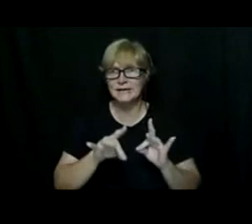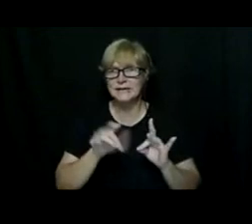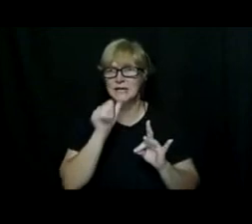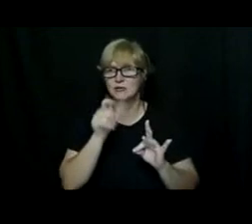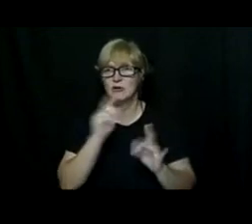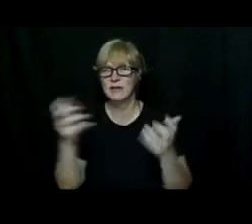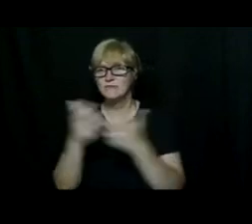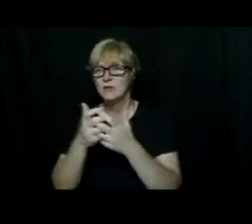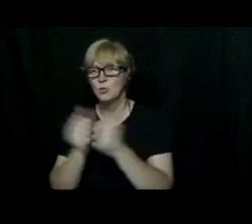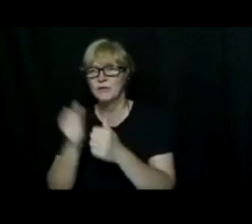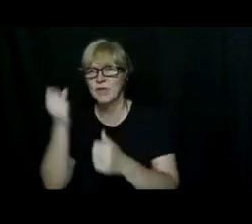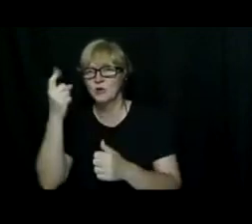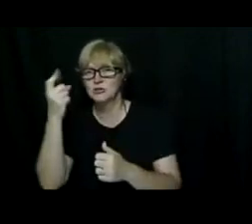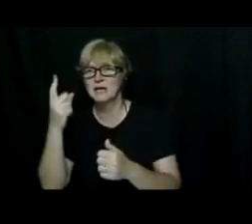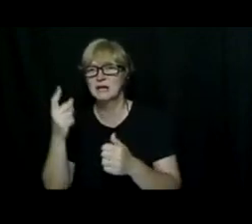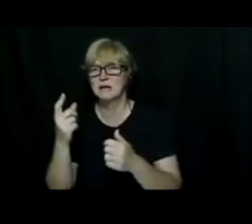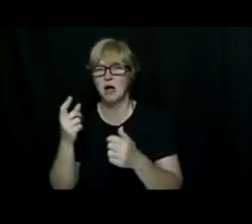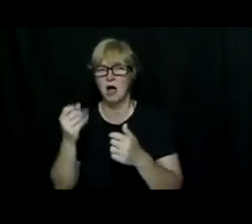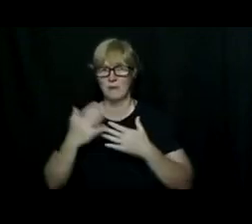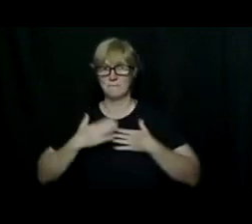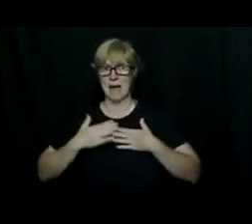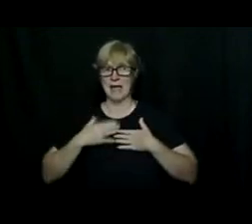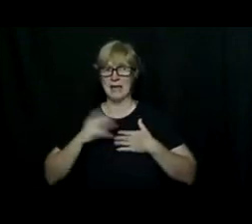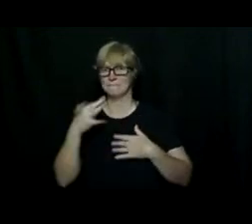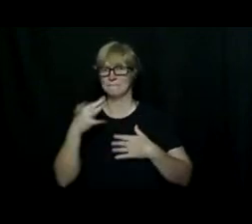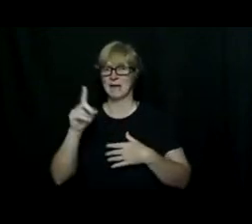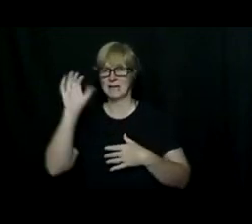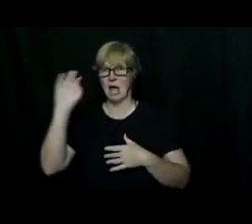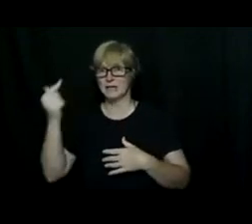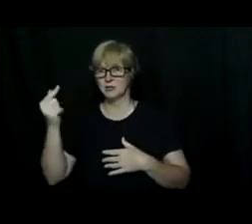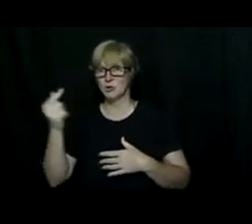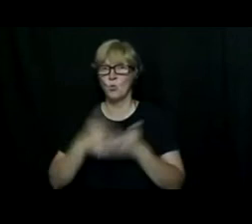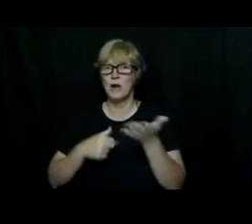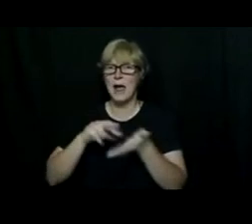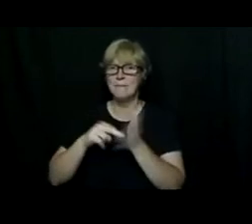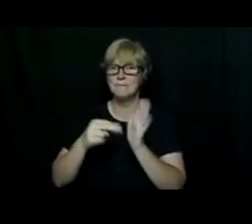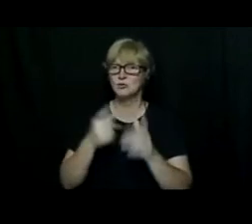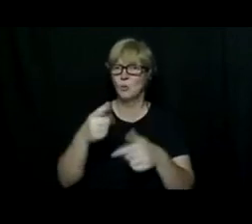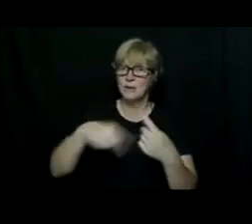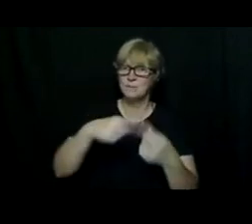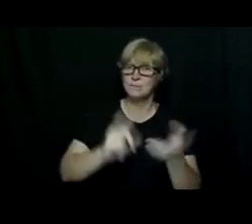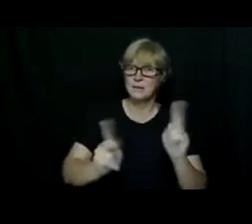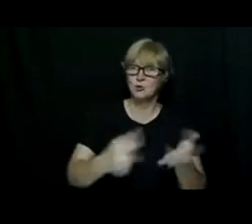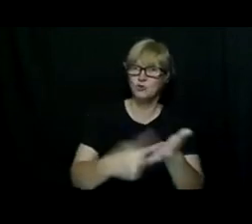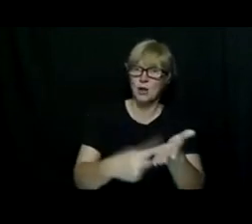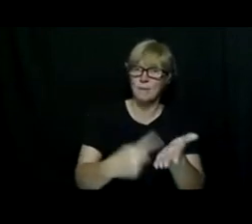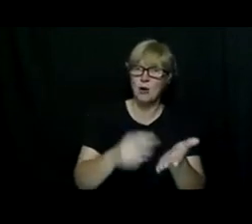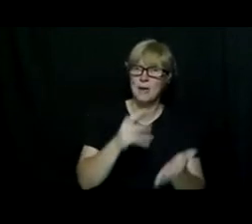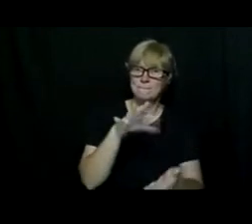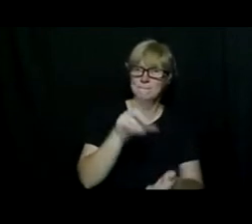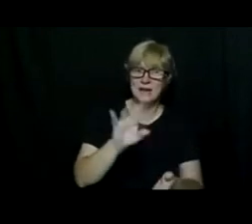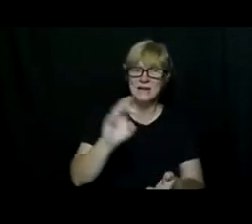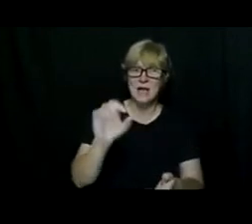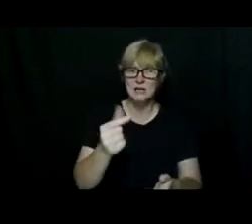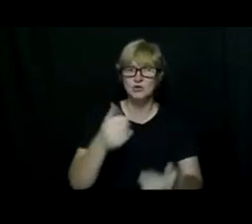understanding of embodied cognition that I have. I mean, what I mean is, when you talk about embodied cognition, you have these different types of theories, right? So